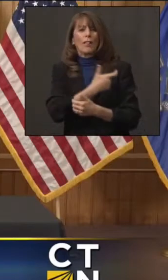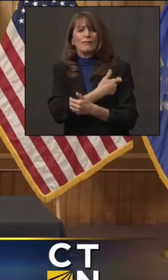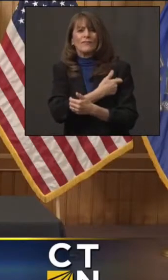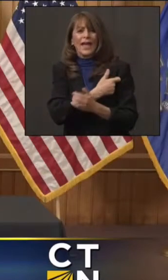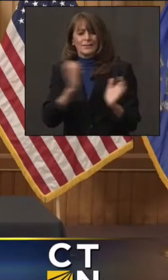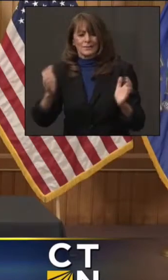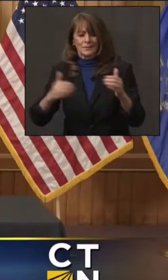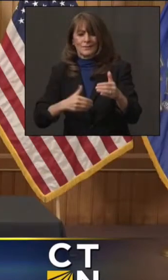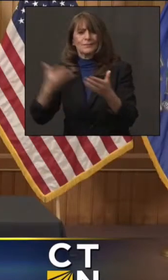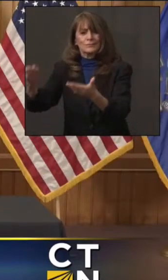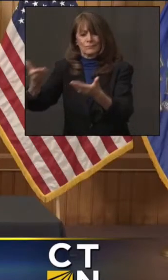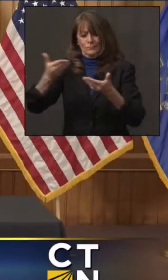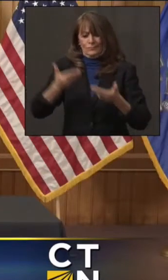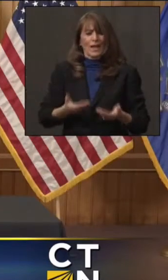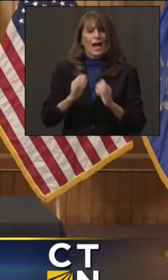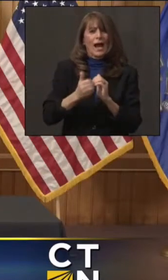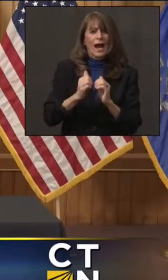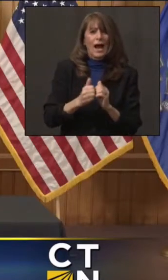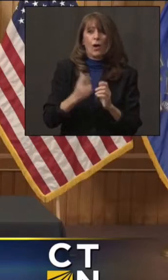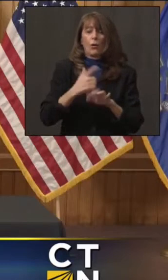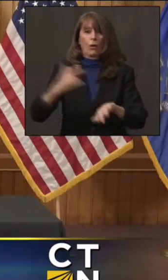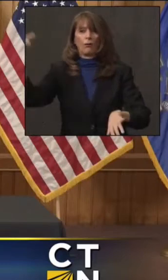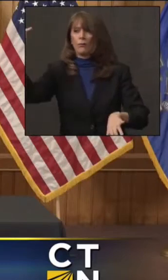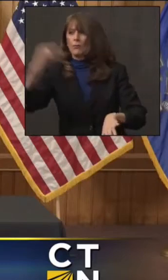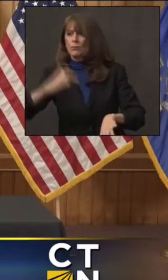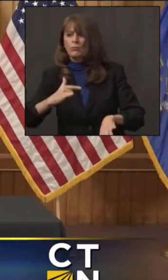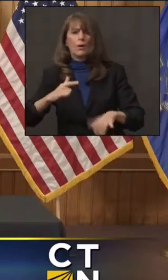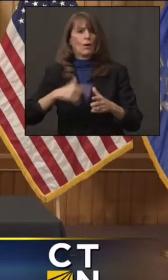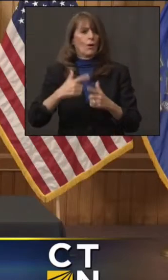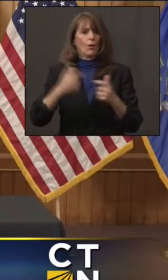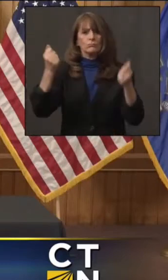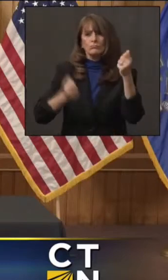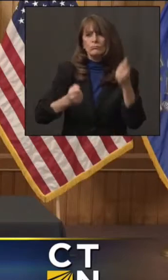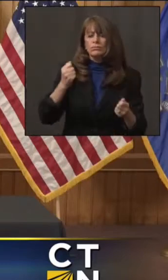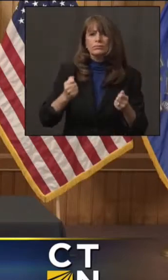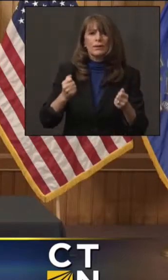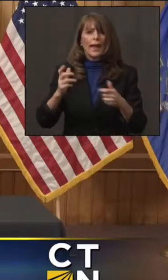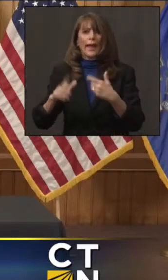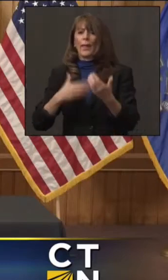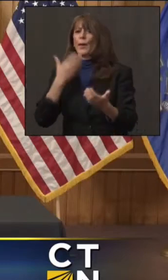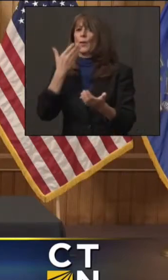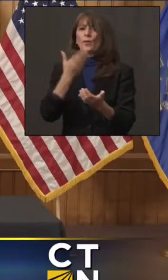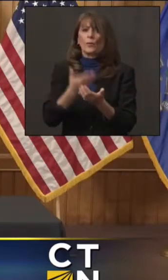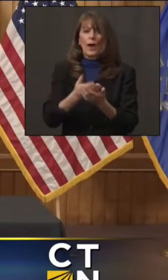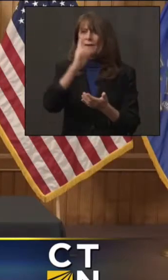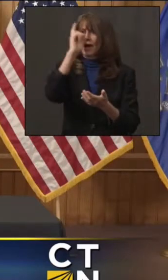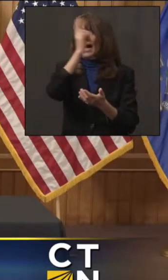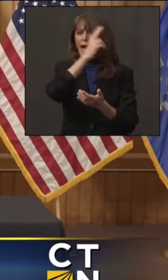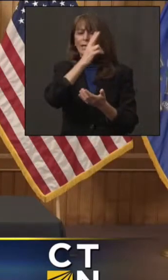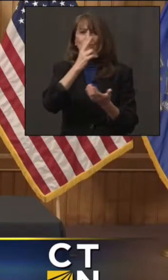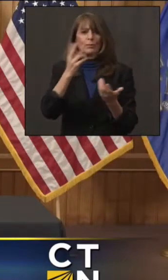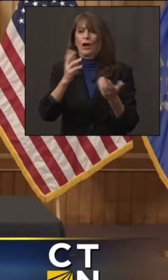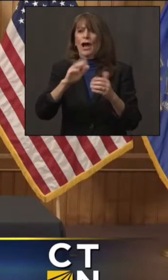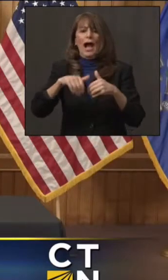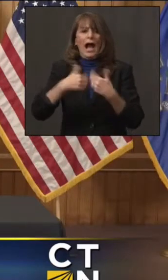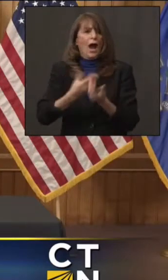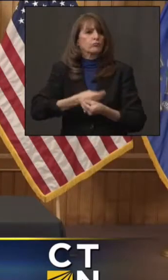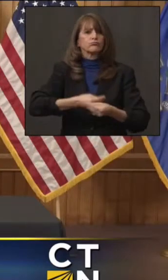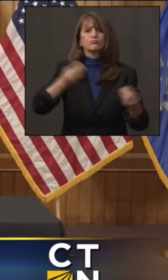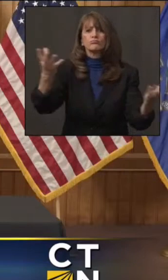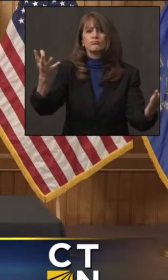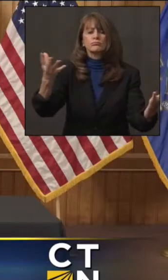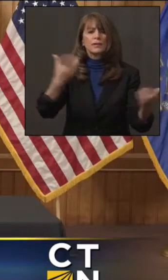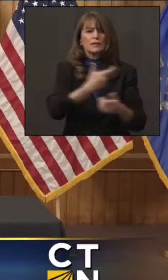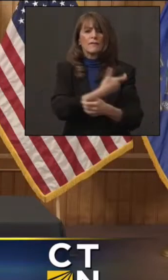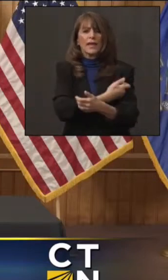ground transportation? And then once they get to the hospitals, how will it get to the general population, or at least the